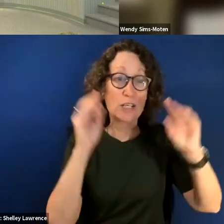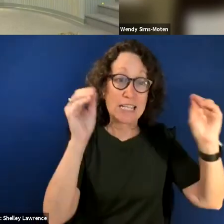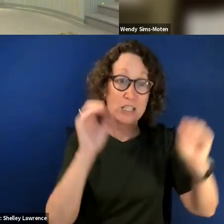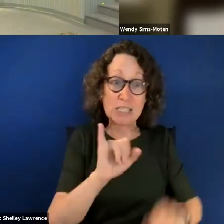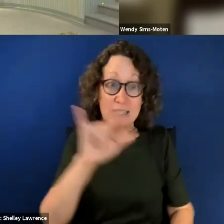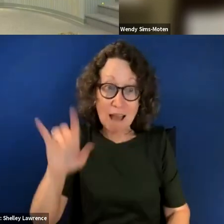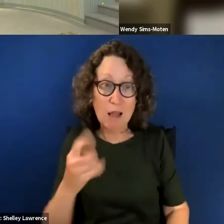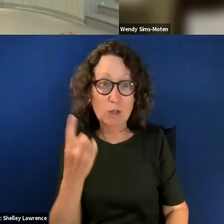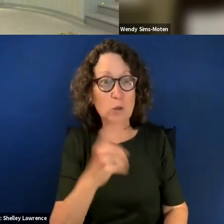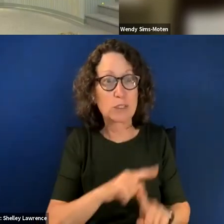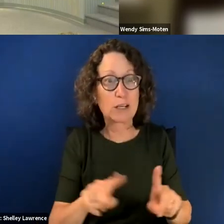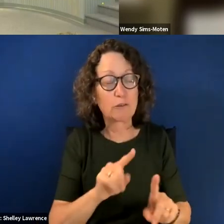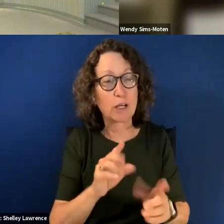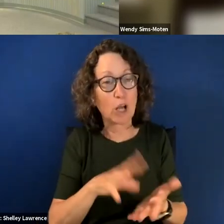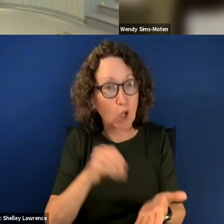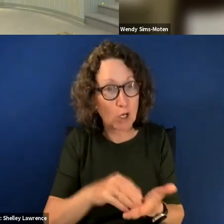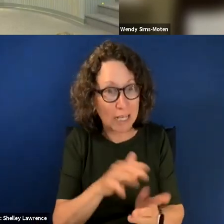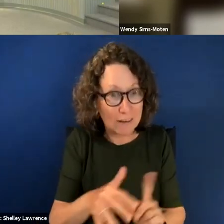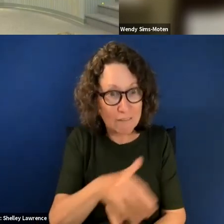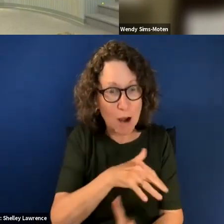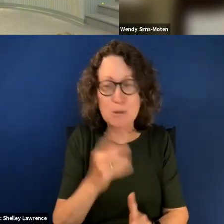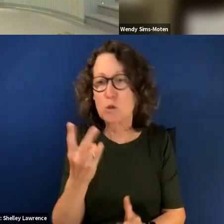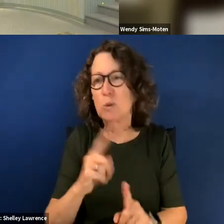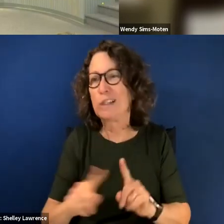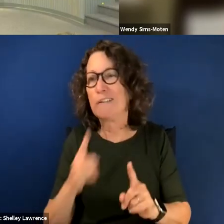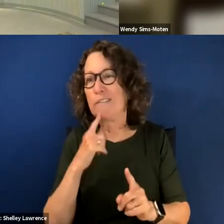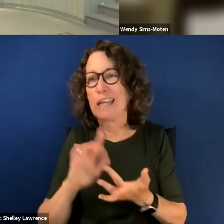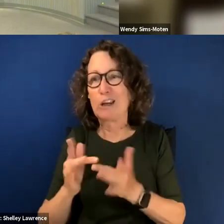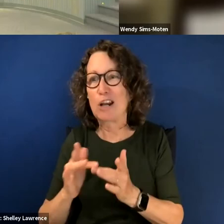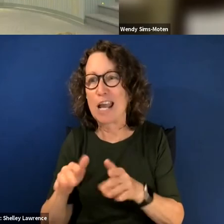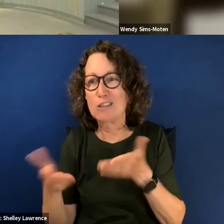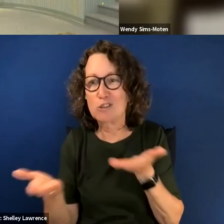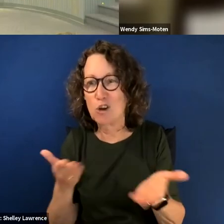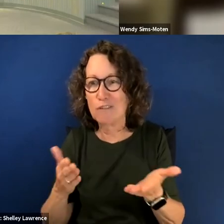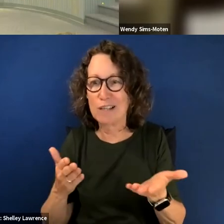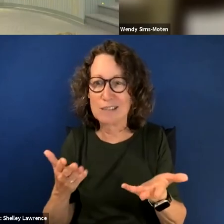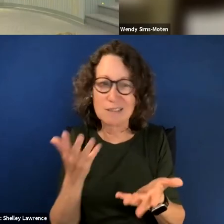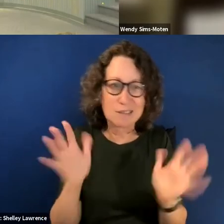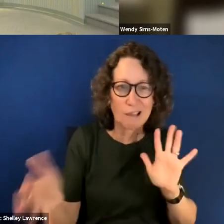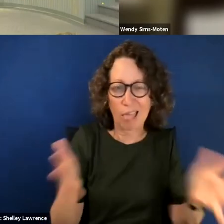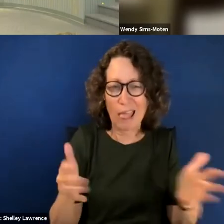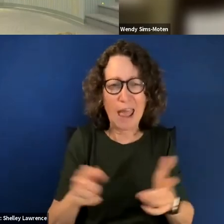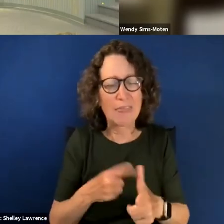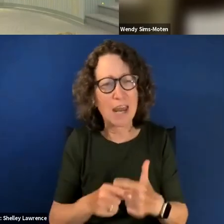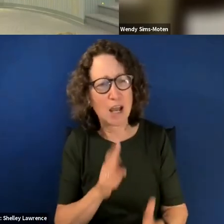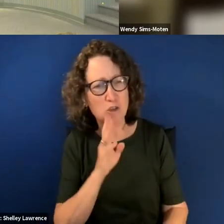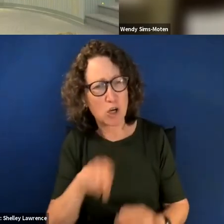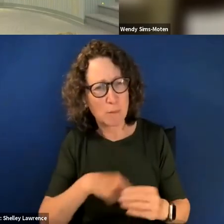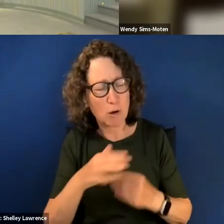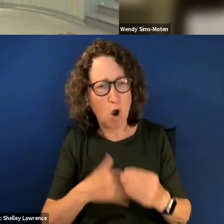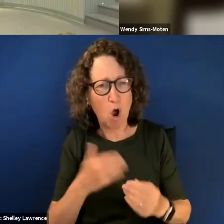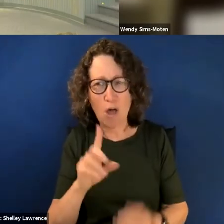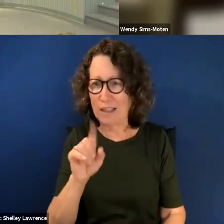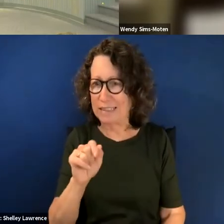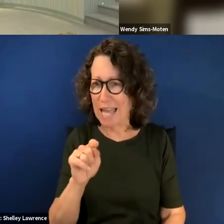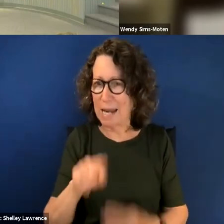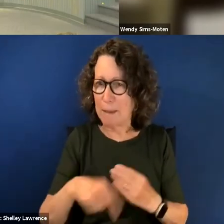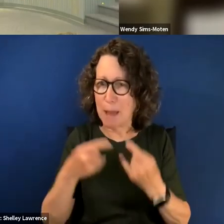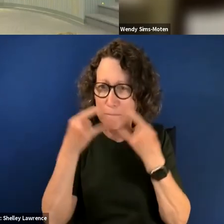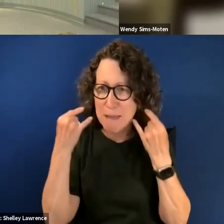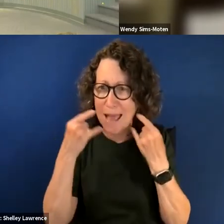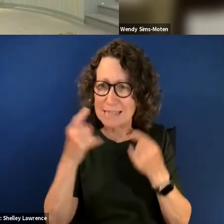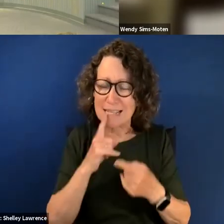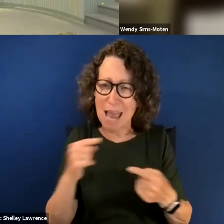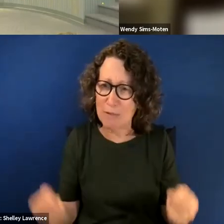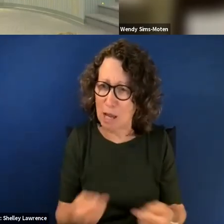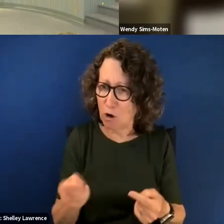two different learning environments, two different levels of internet service. And then I thought about speaking to you on all the data on masks and how harmful they are